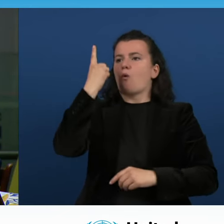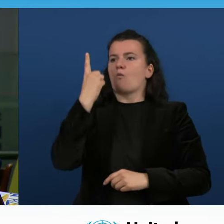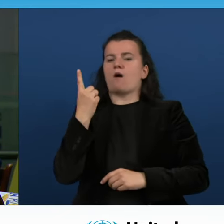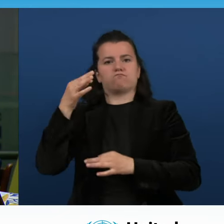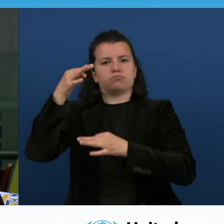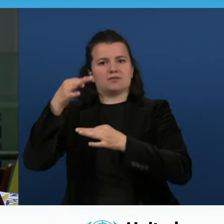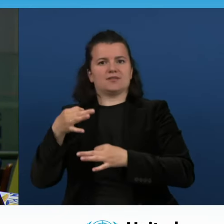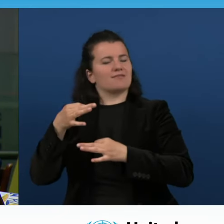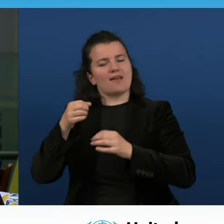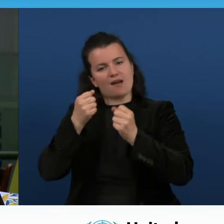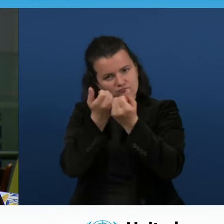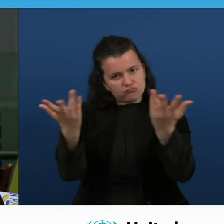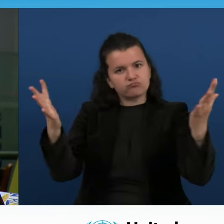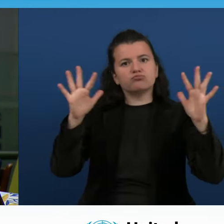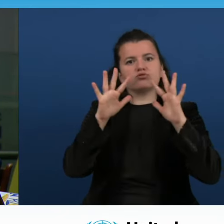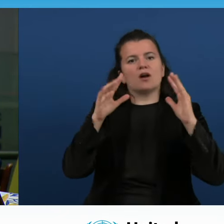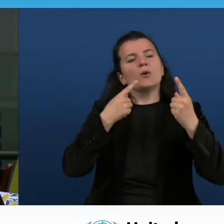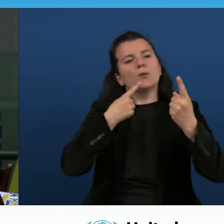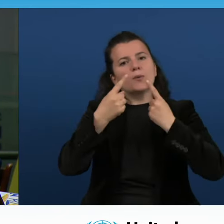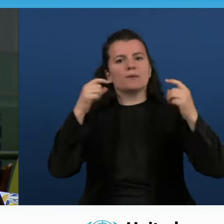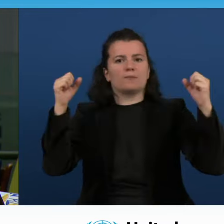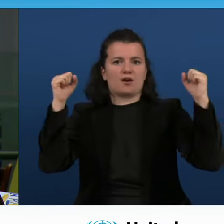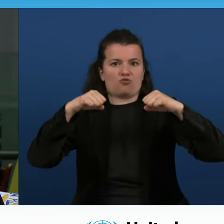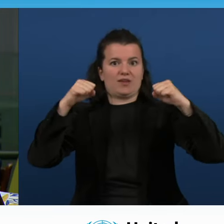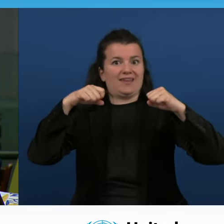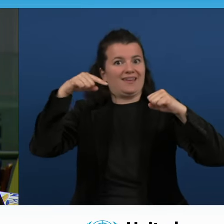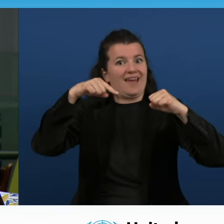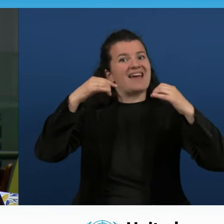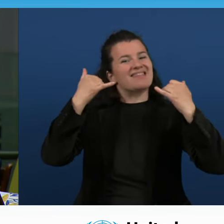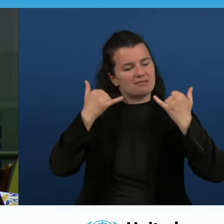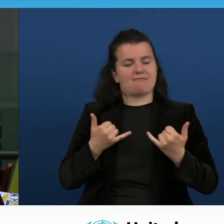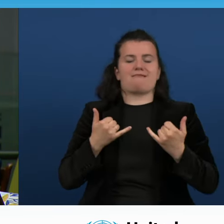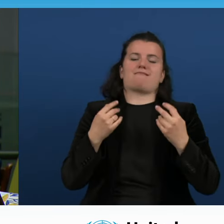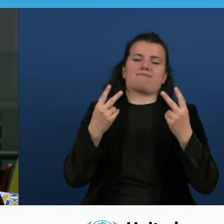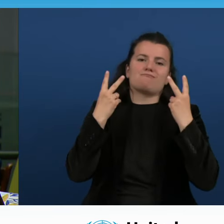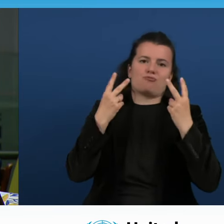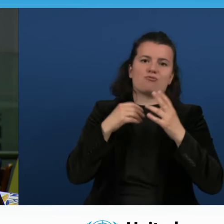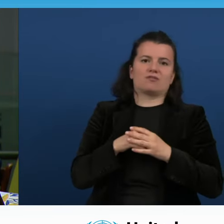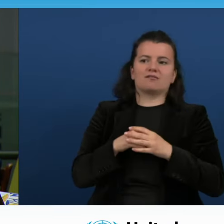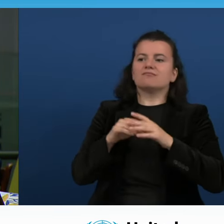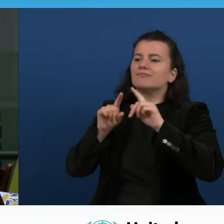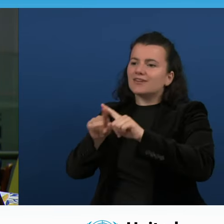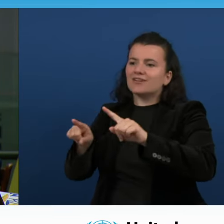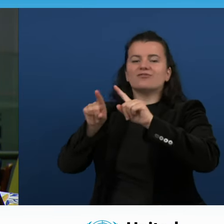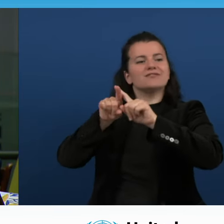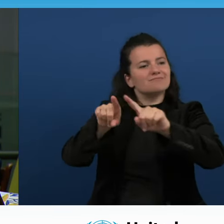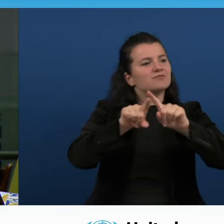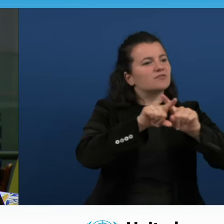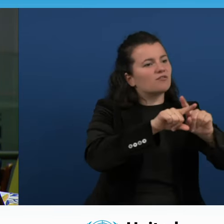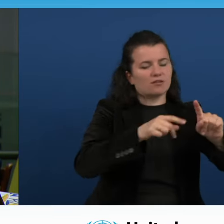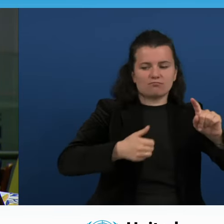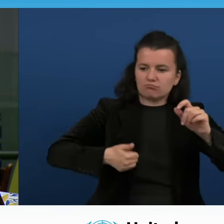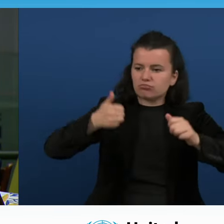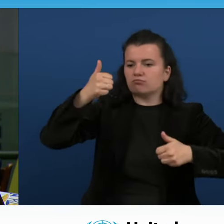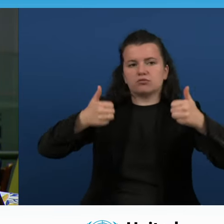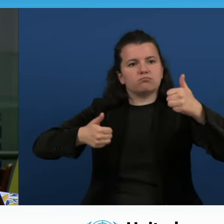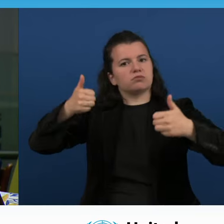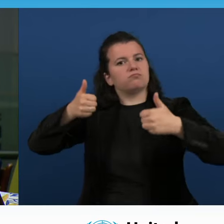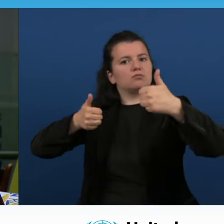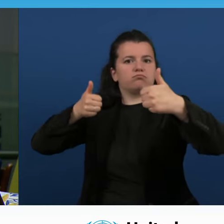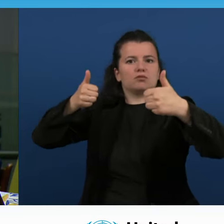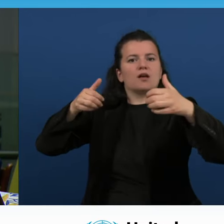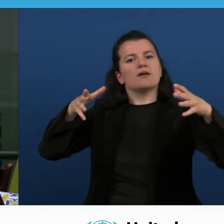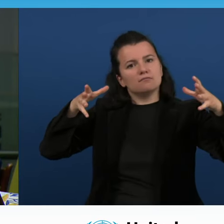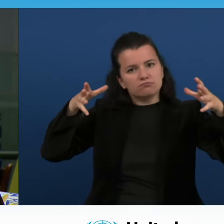So young people are watching, young people are supporting, and young